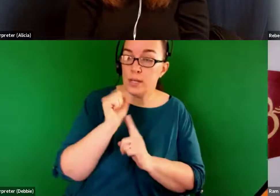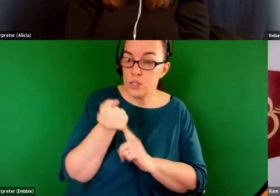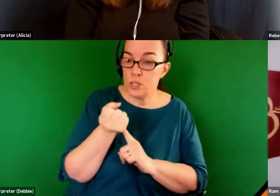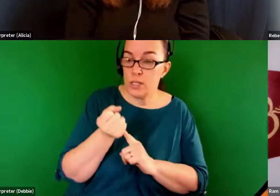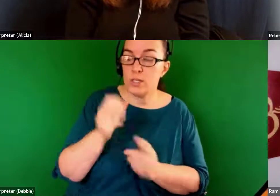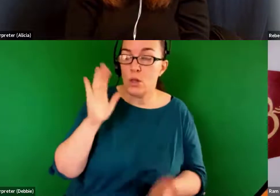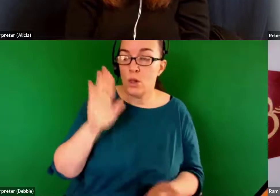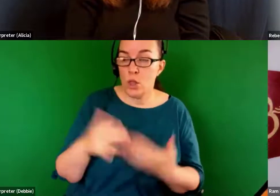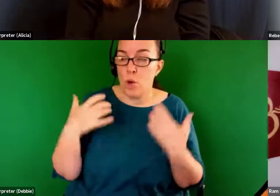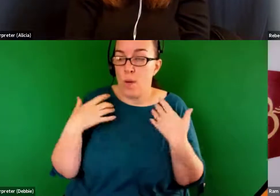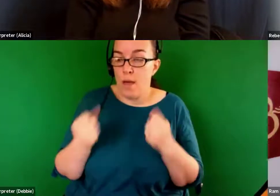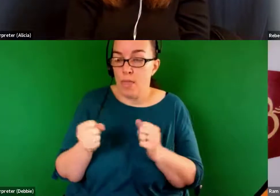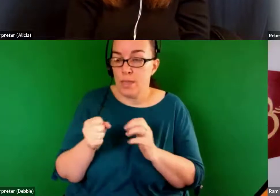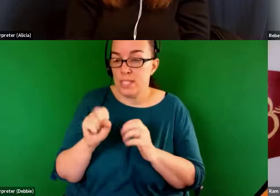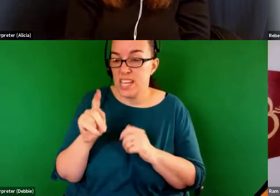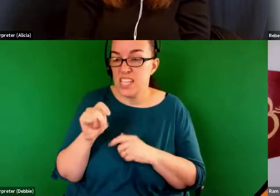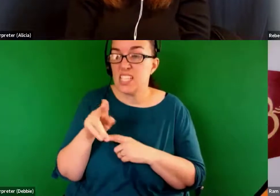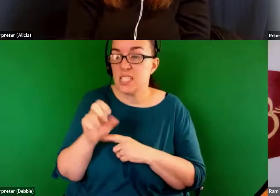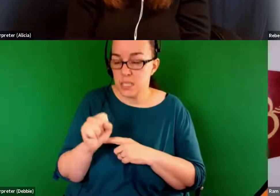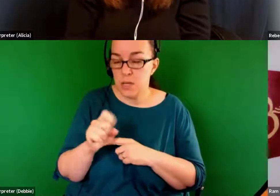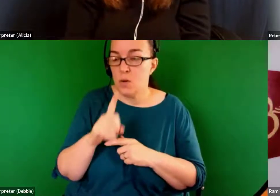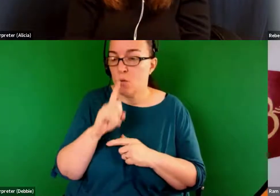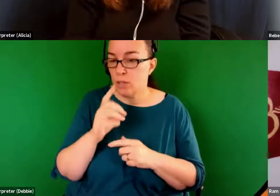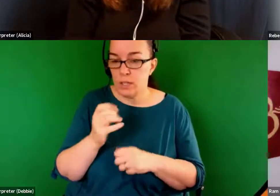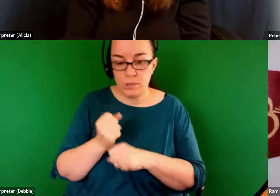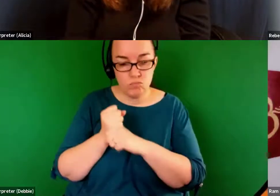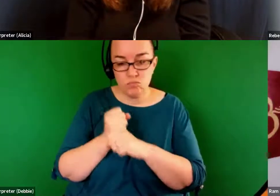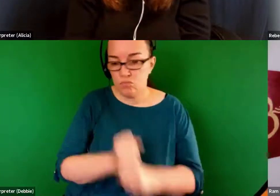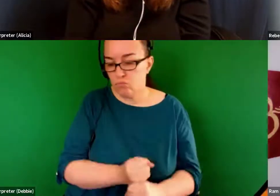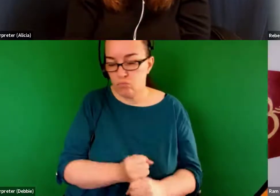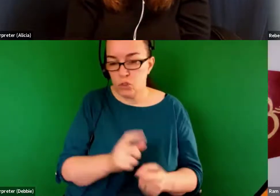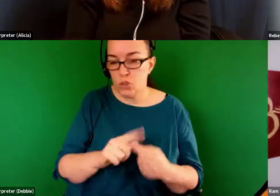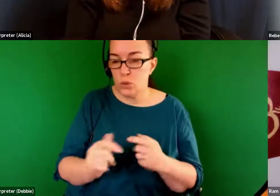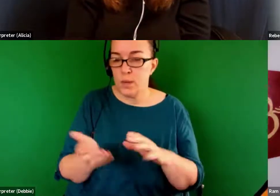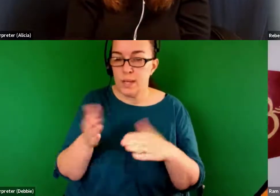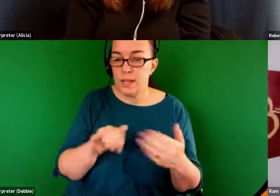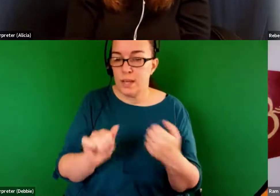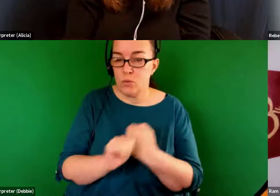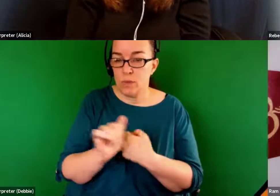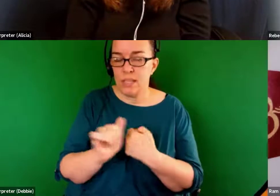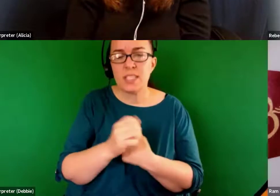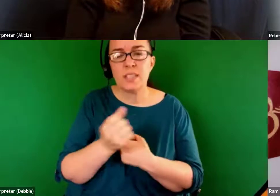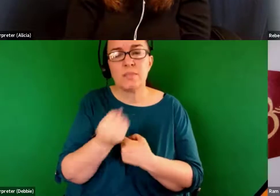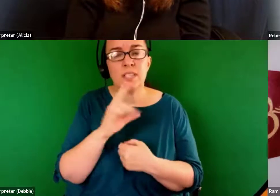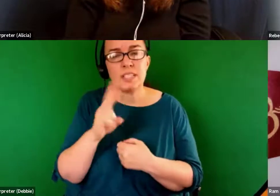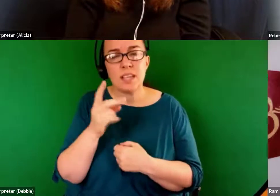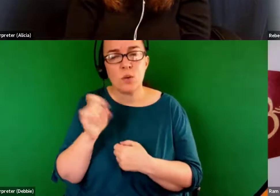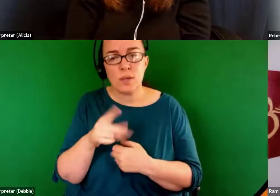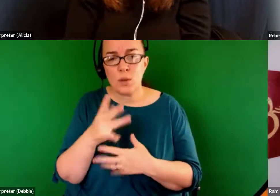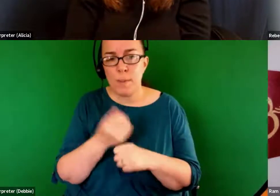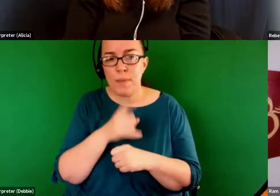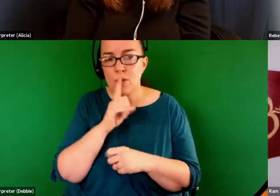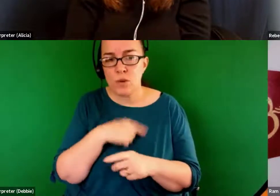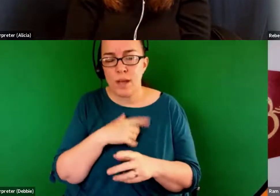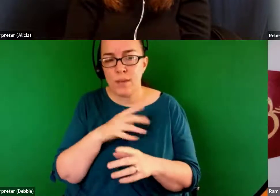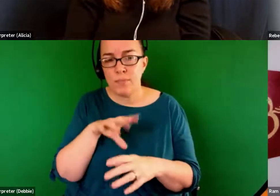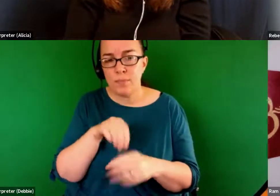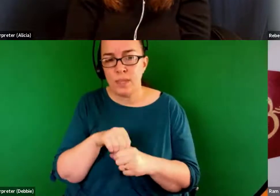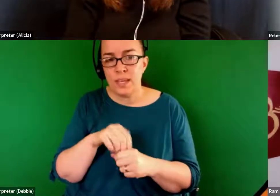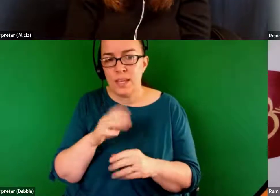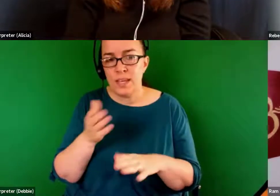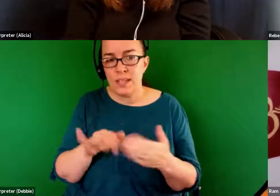to really push someone towards that death risk. Ram, can you address the second question? So I want to make sure that I get that death risk and that death